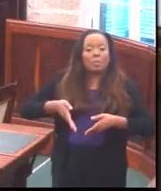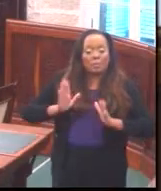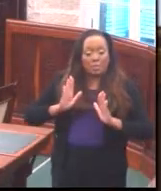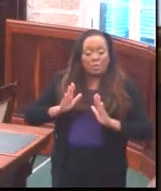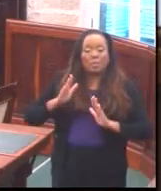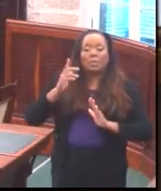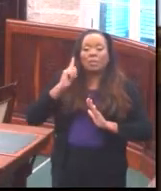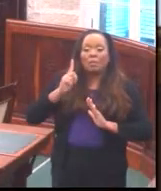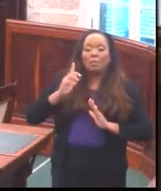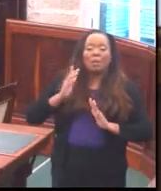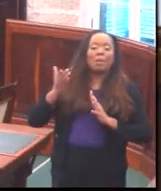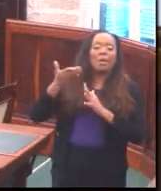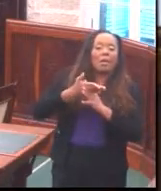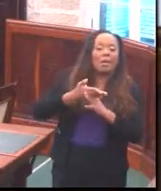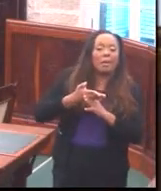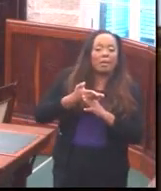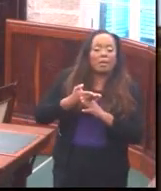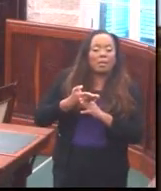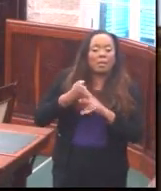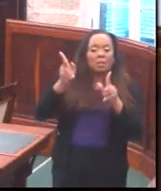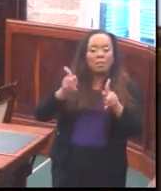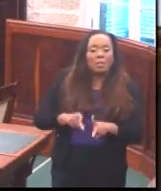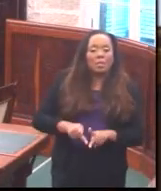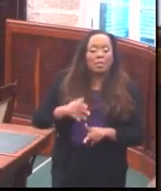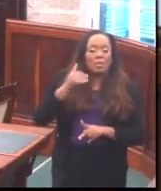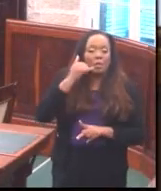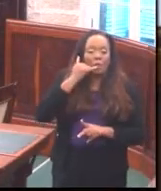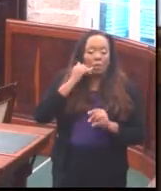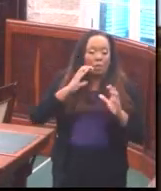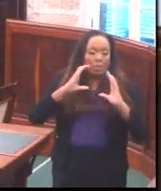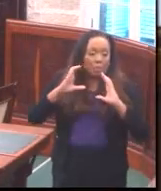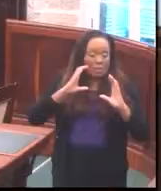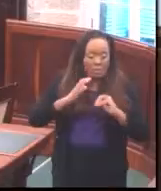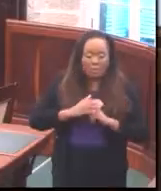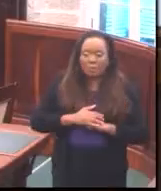intercept somebody's phone calls. And I'm going to speak in plain language,